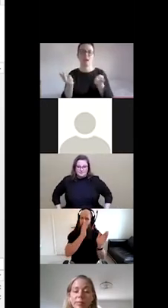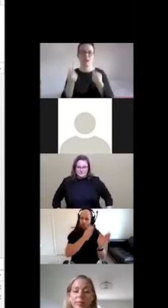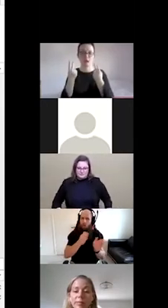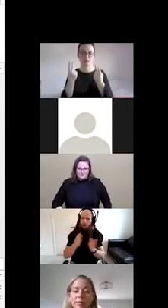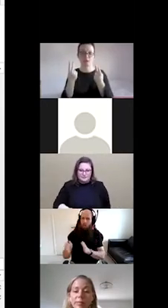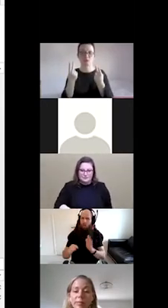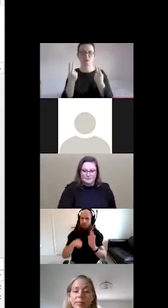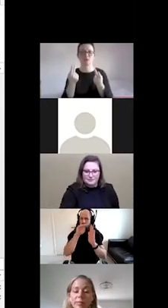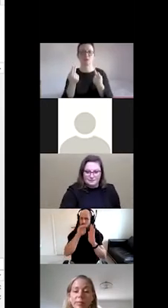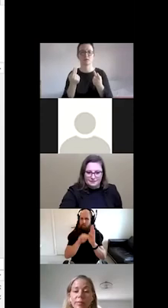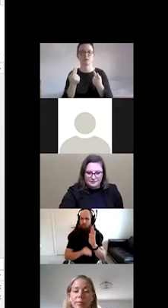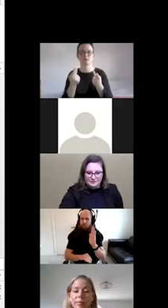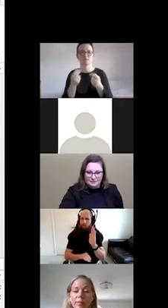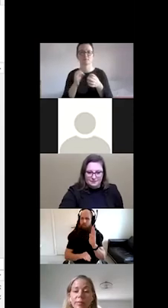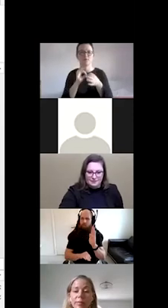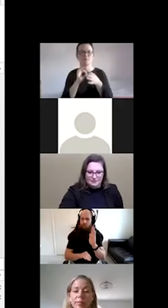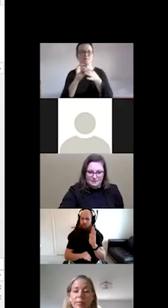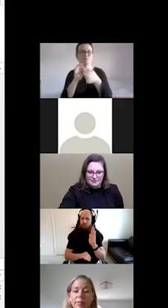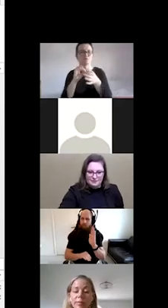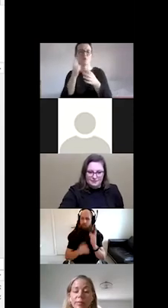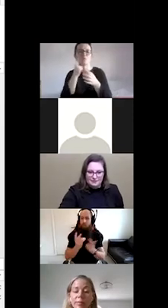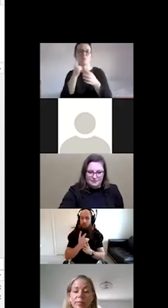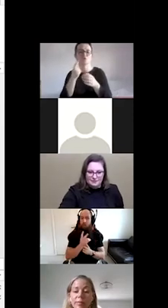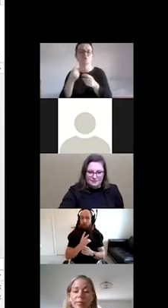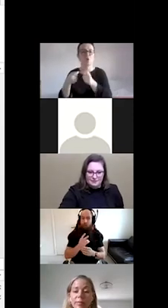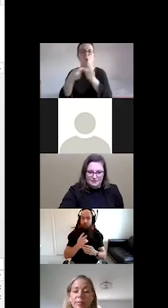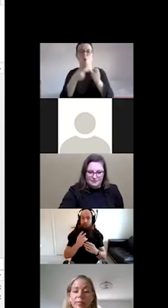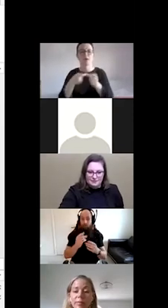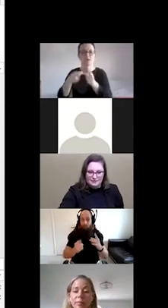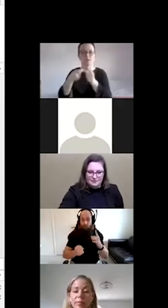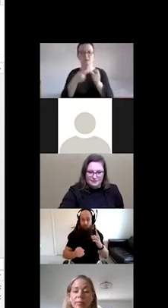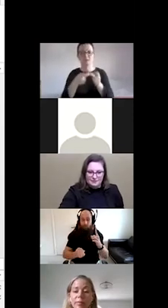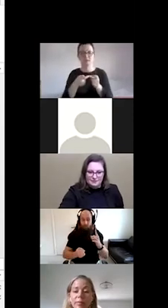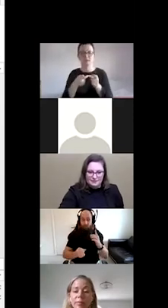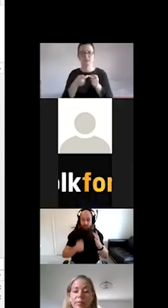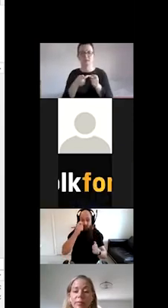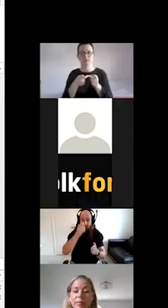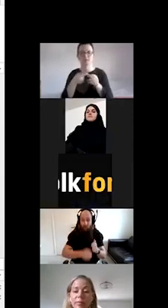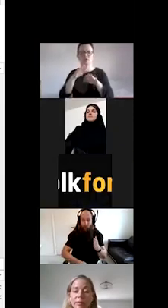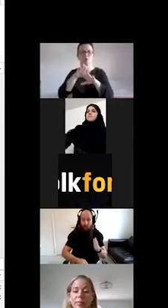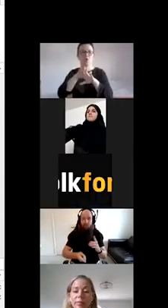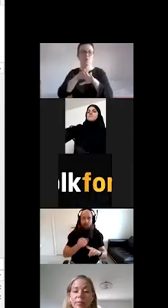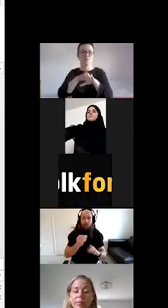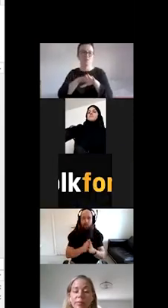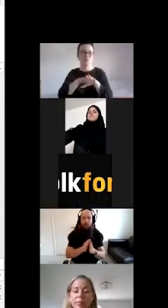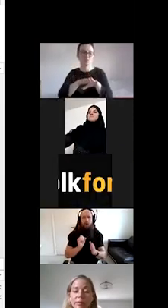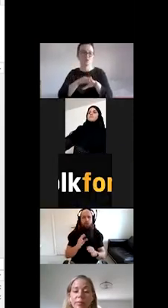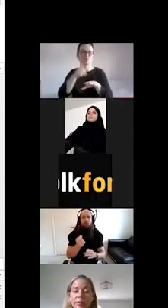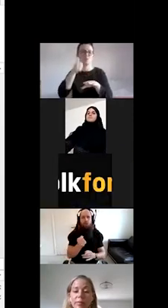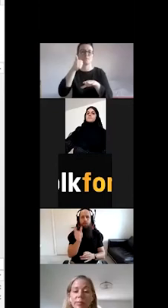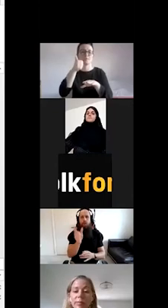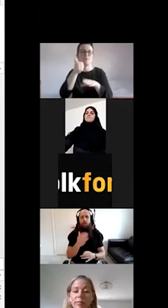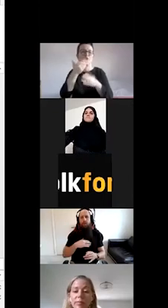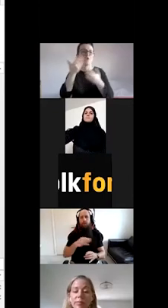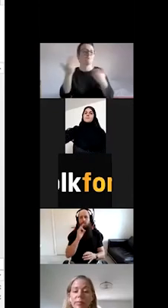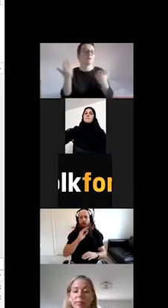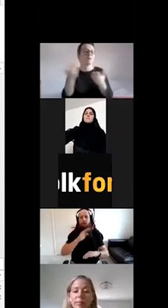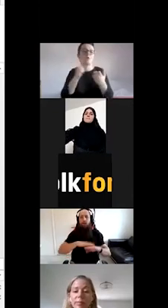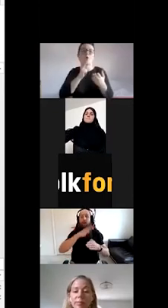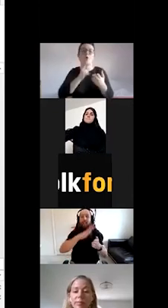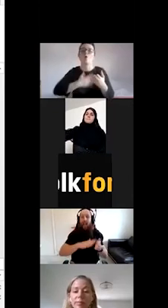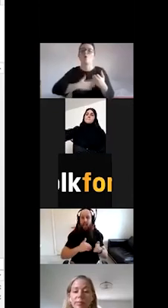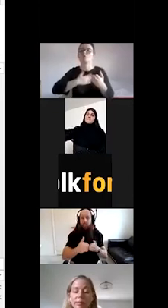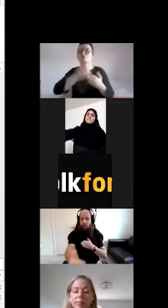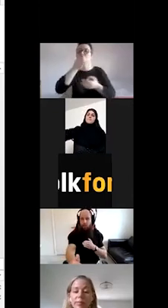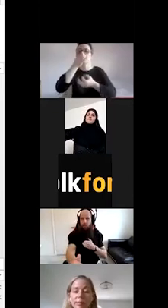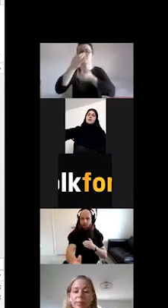So we'll start with anyone who would like to ask a question using sign language. I know that I checked in the beginning of the